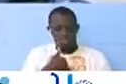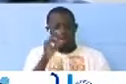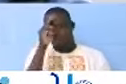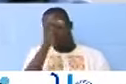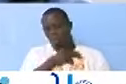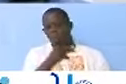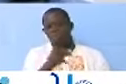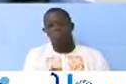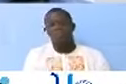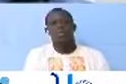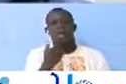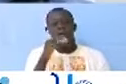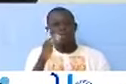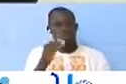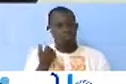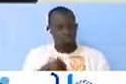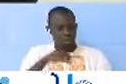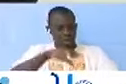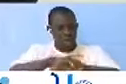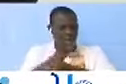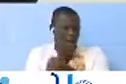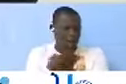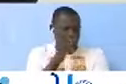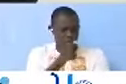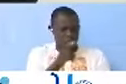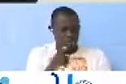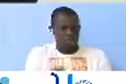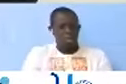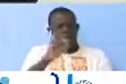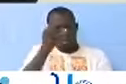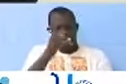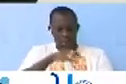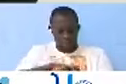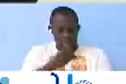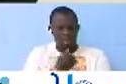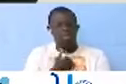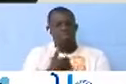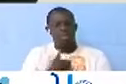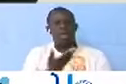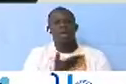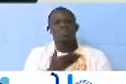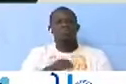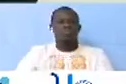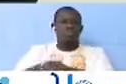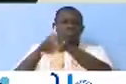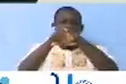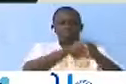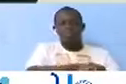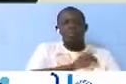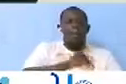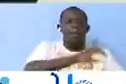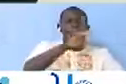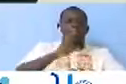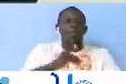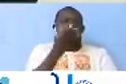home. Did they arrest you? Yes, they arrested me. And where were you taken to?